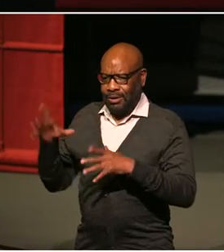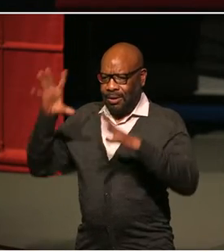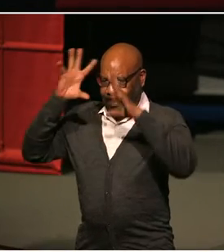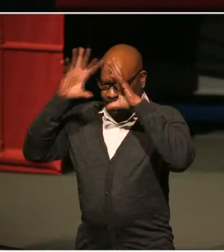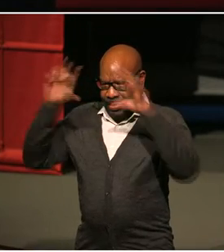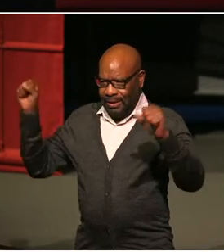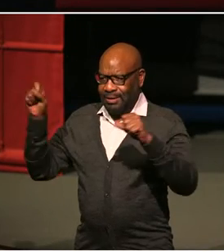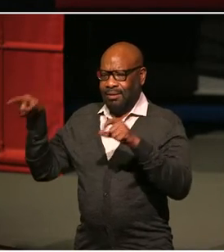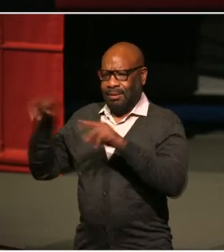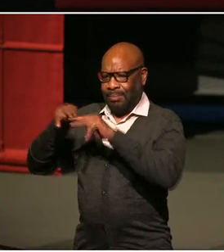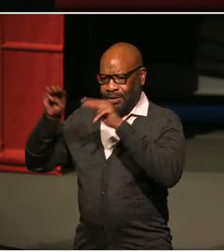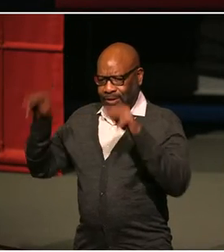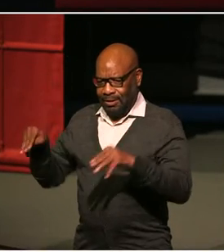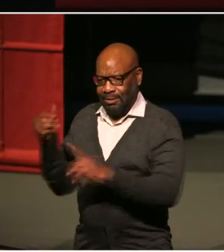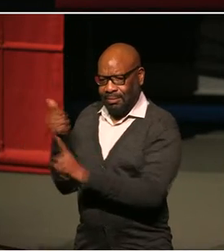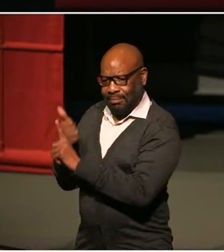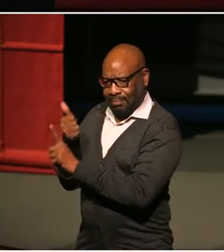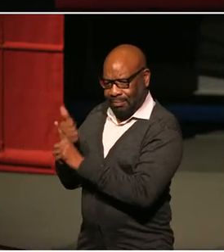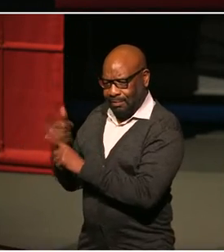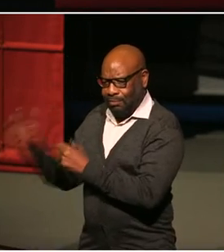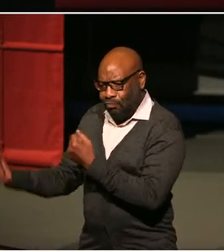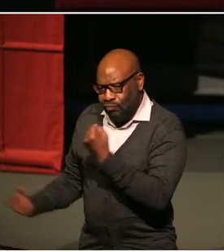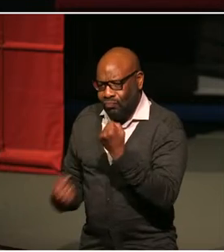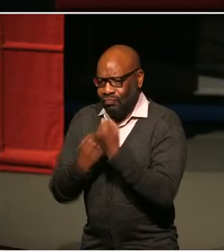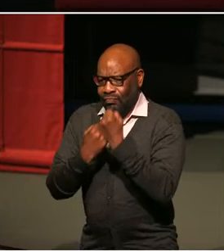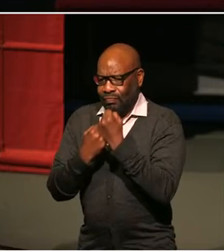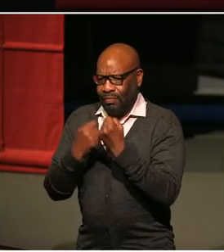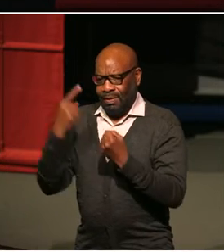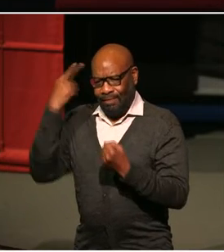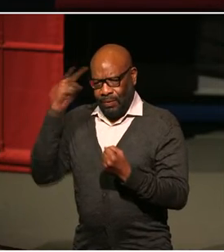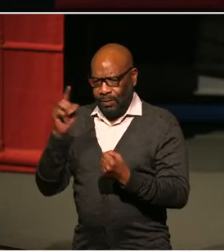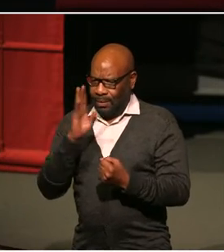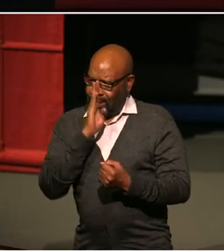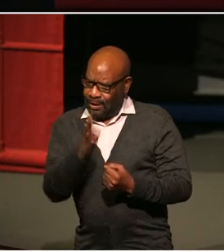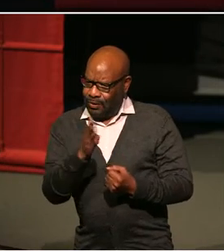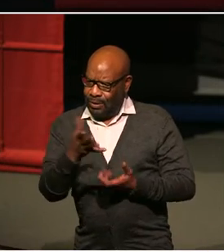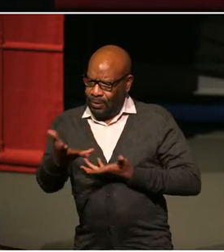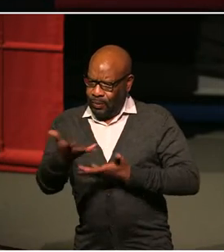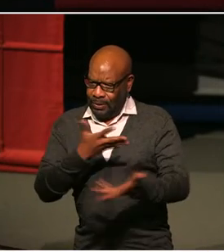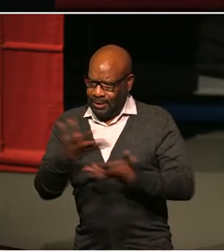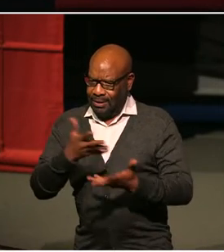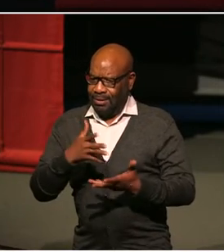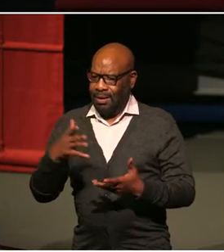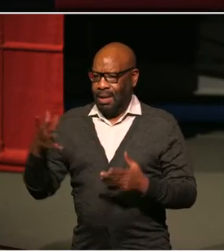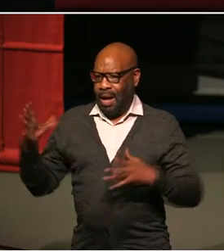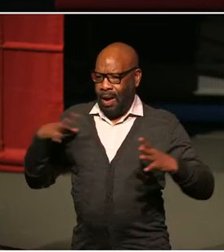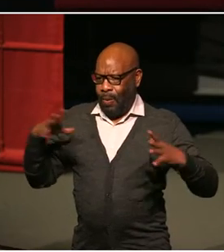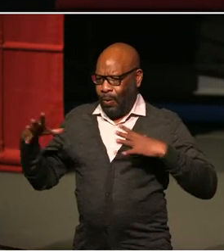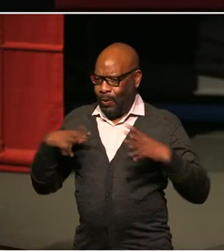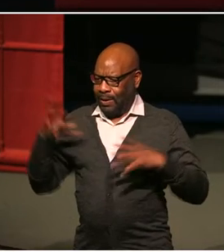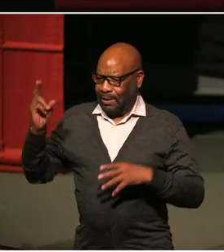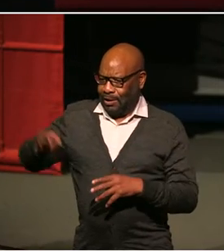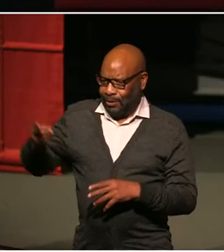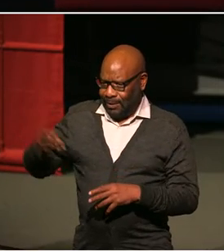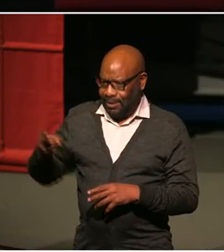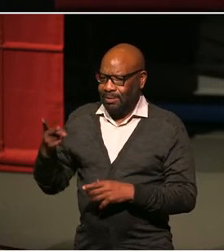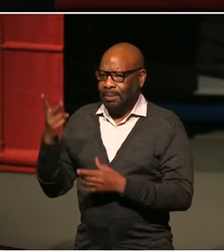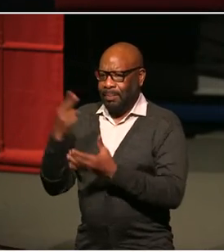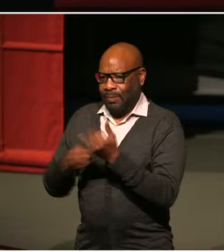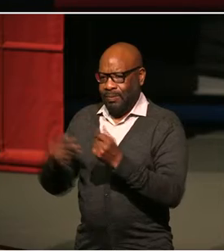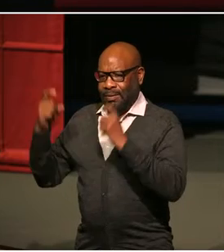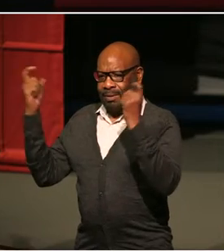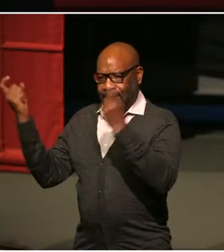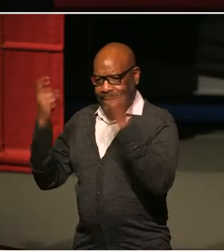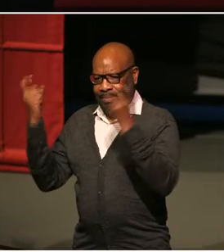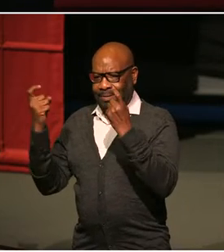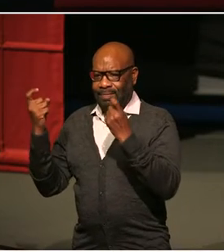a staunch advocate for directly engaging with Hollywood's histories, both celebratory and complex. Without him